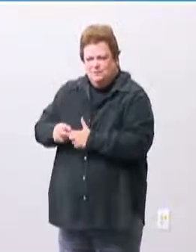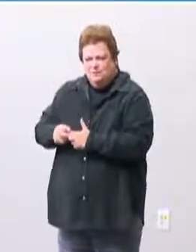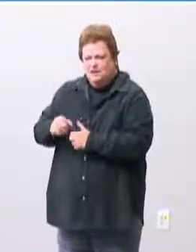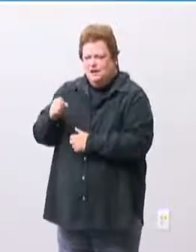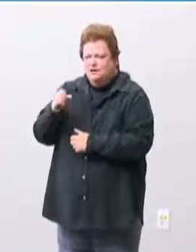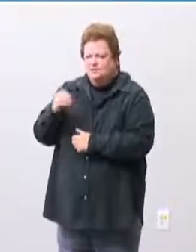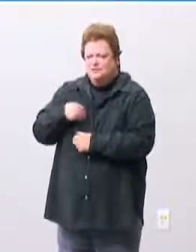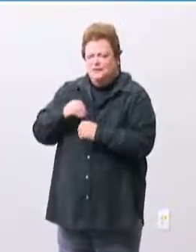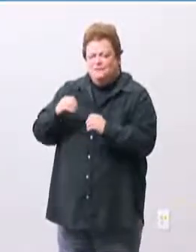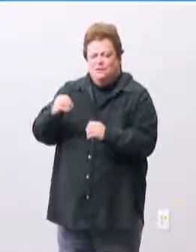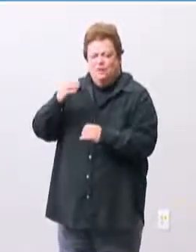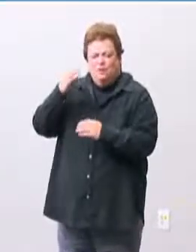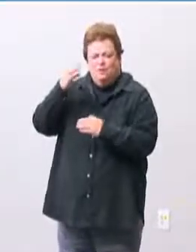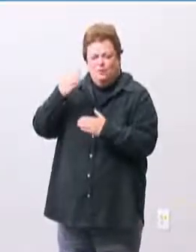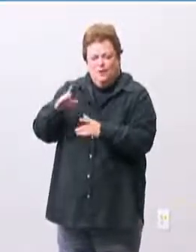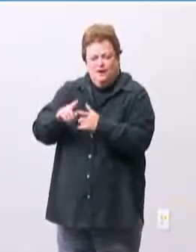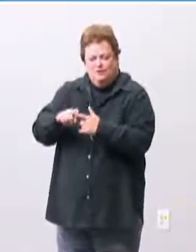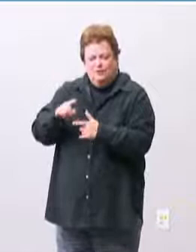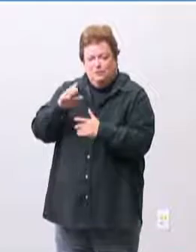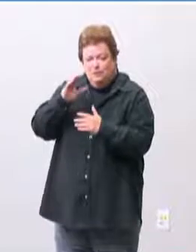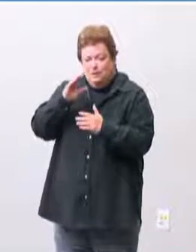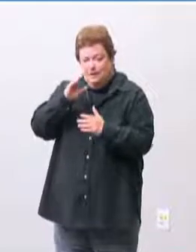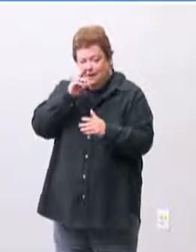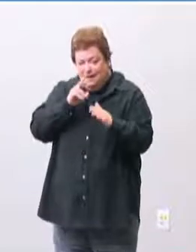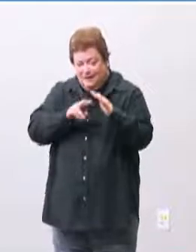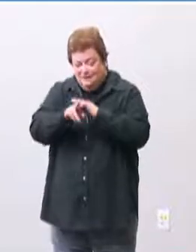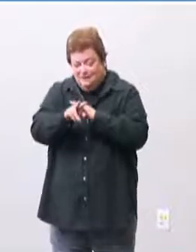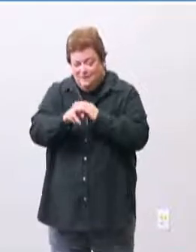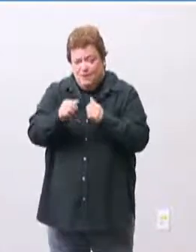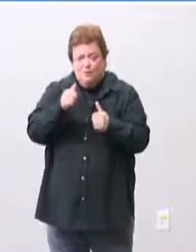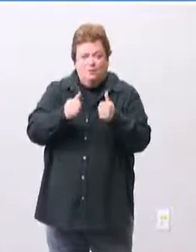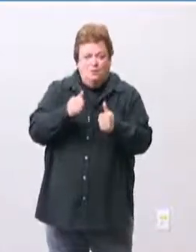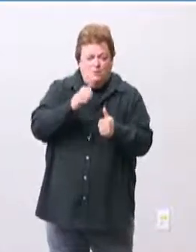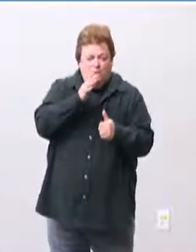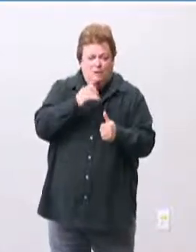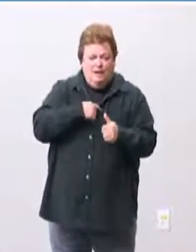have a great way of anticipating which kids will have complications from COVID.